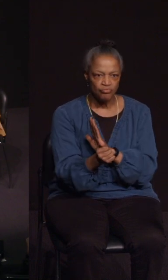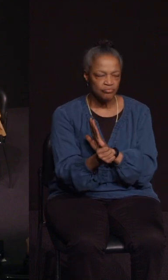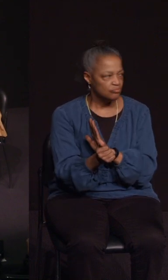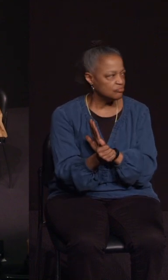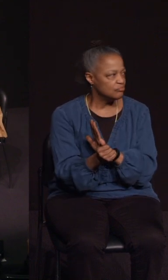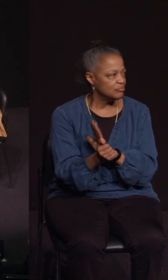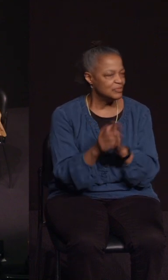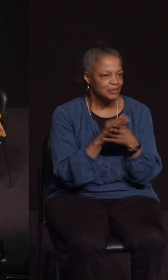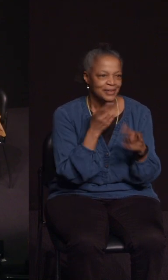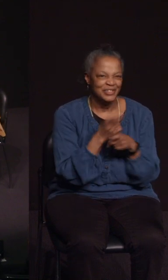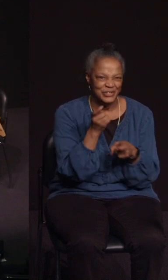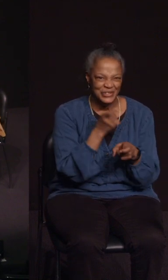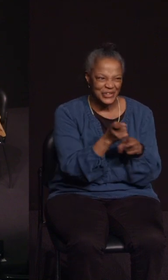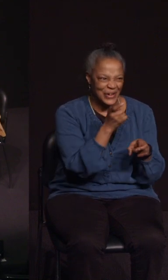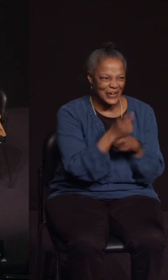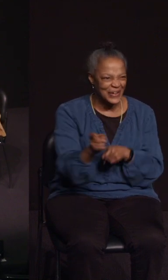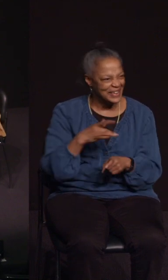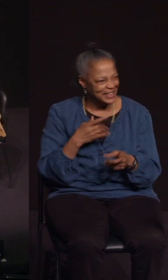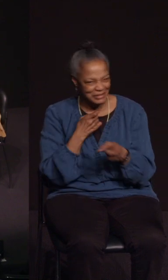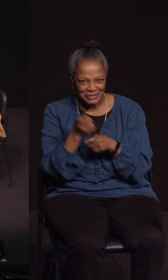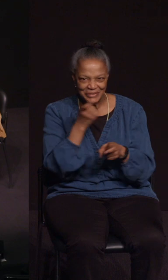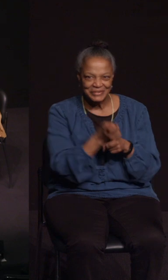He was a jokester, you know.